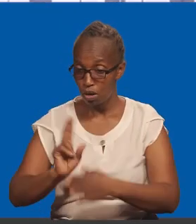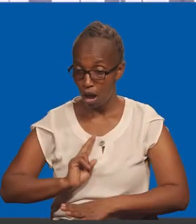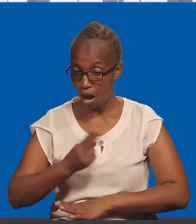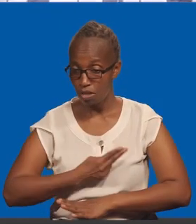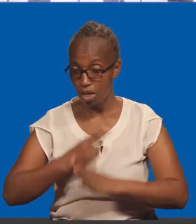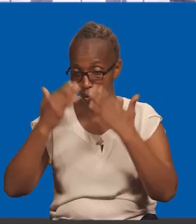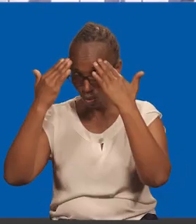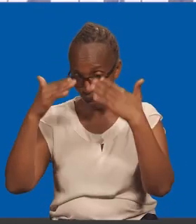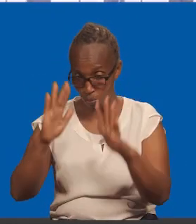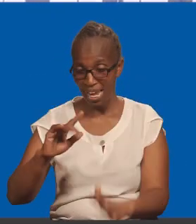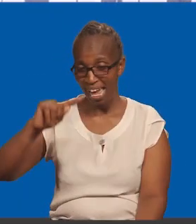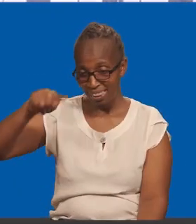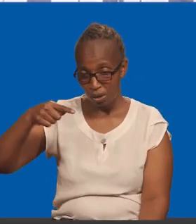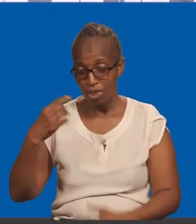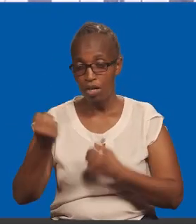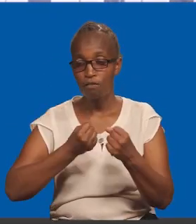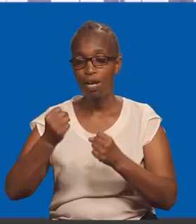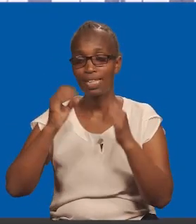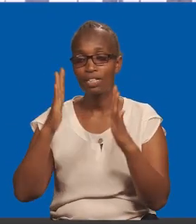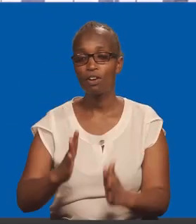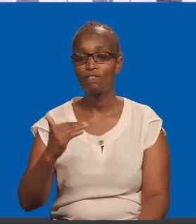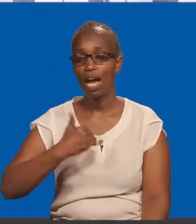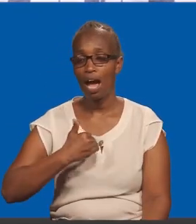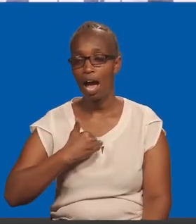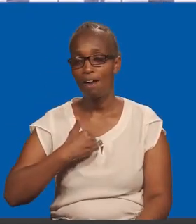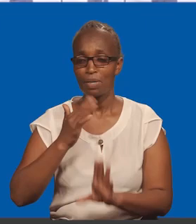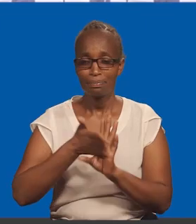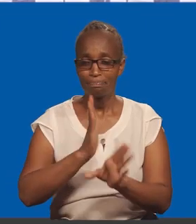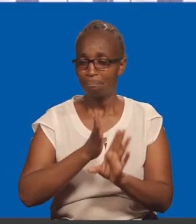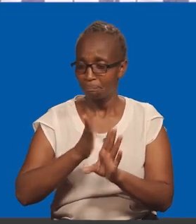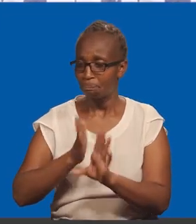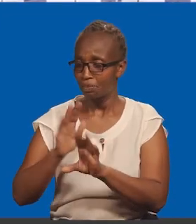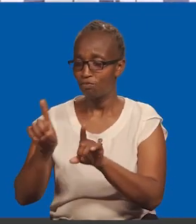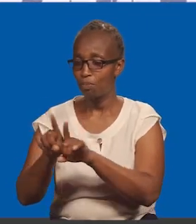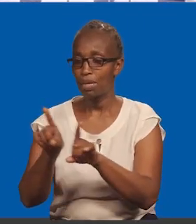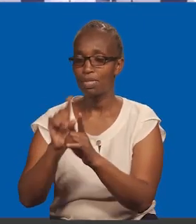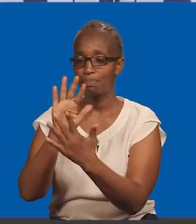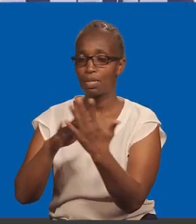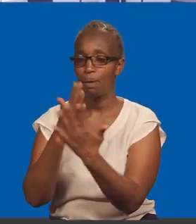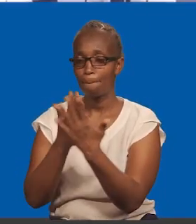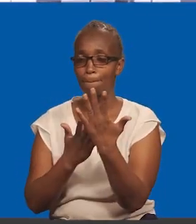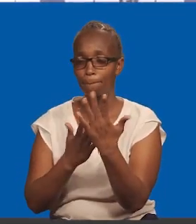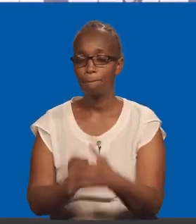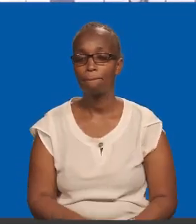are aware kwamba thousands of drivers have been deactivated from these applications.